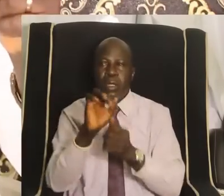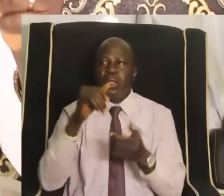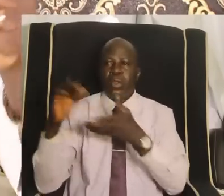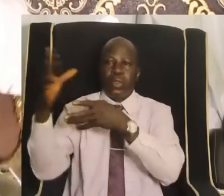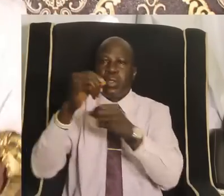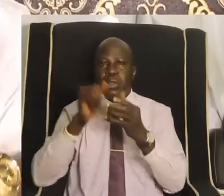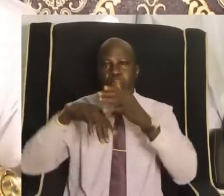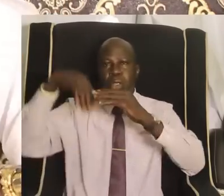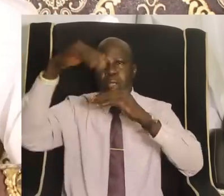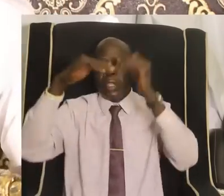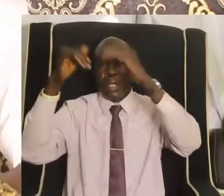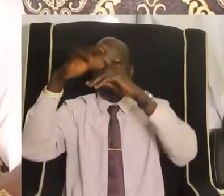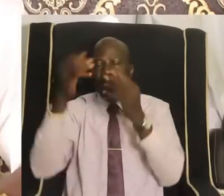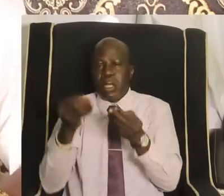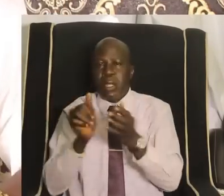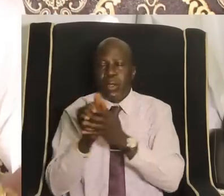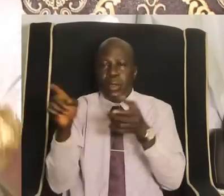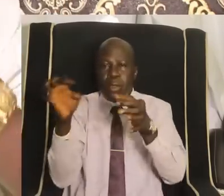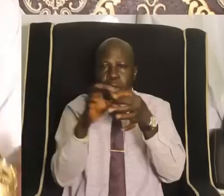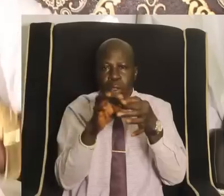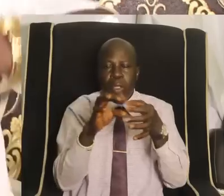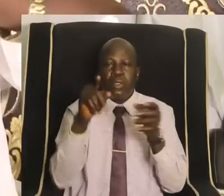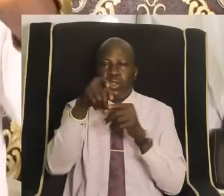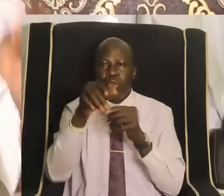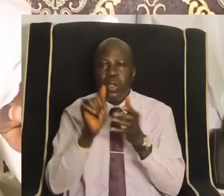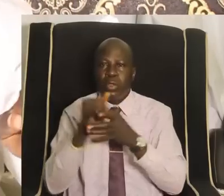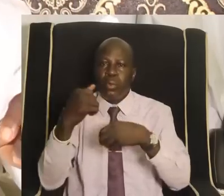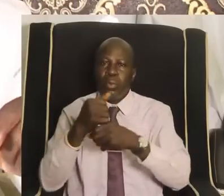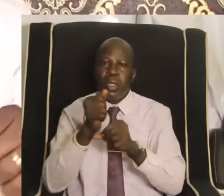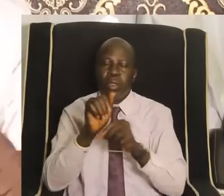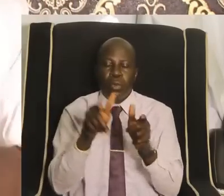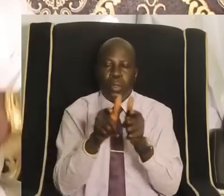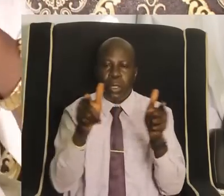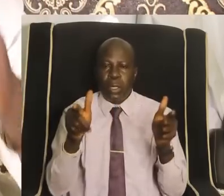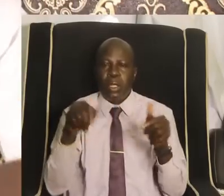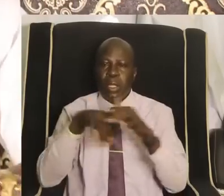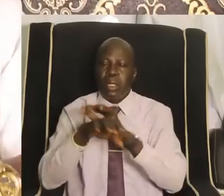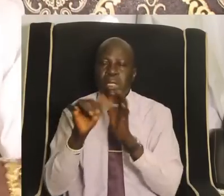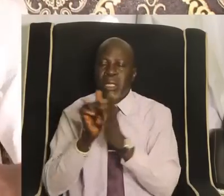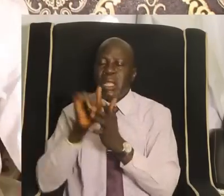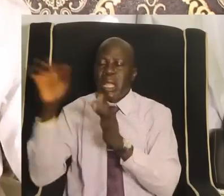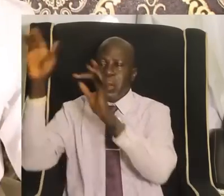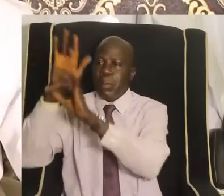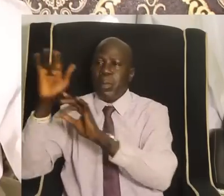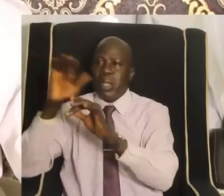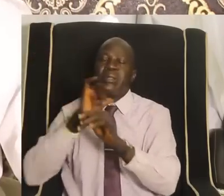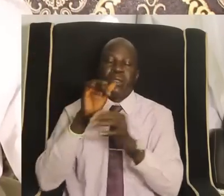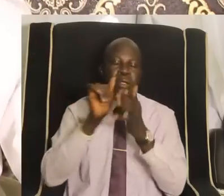Will take you higher ground. Will be connect you and enlarge you. His mercy that is not the